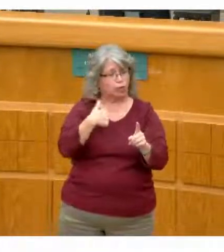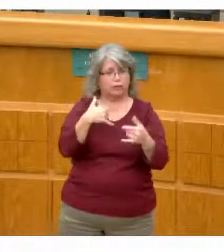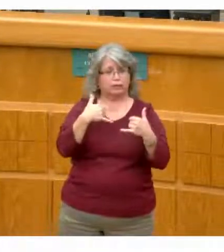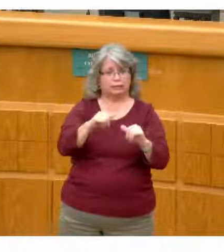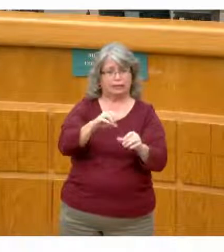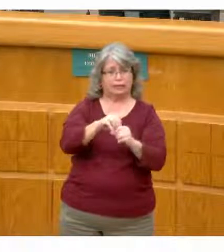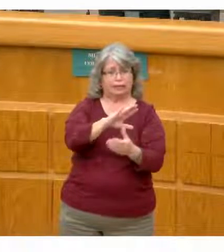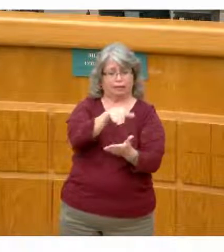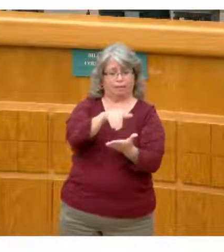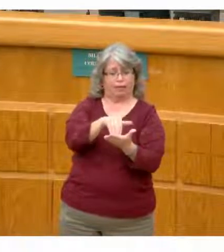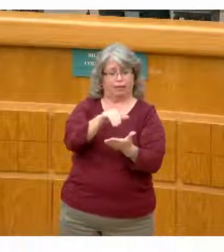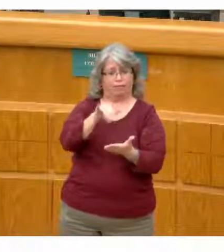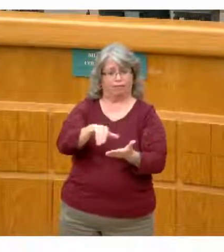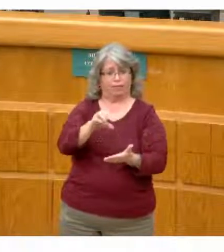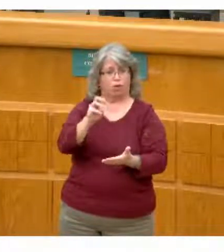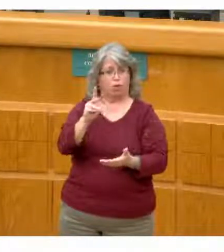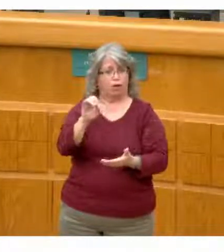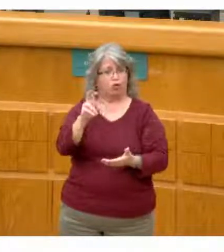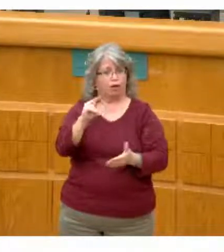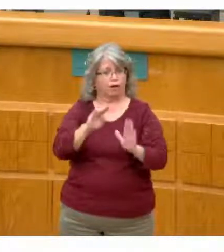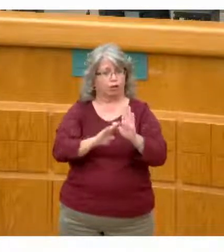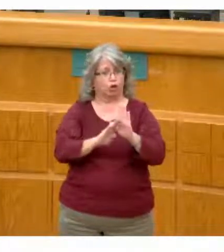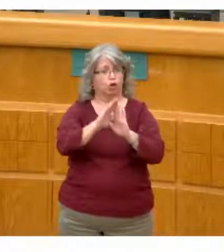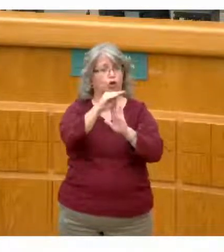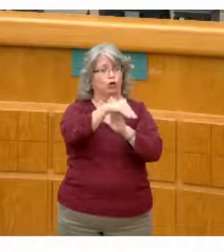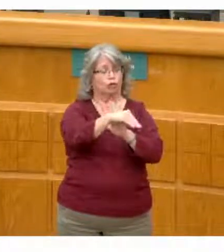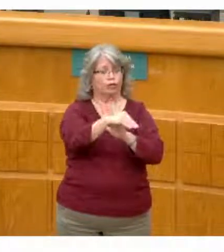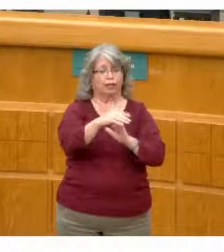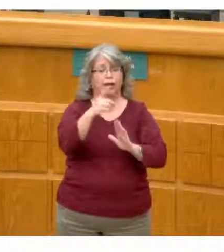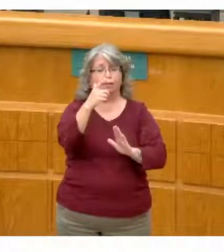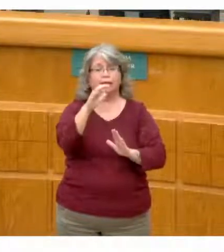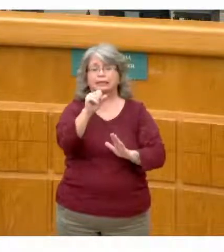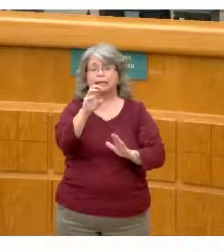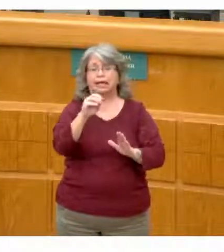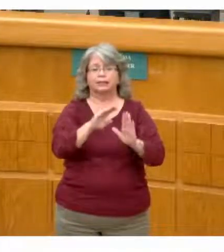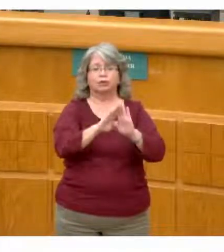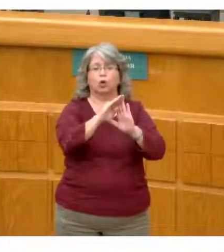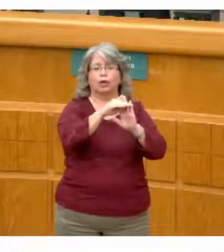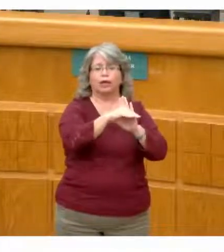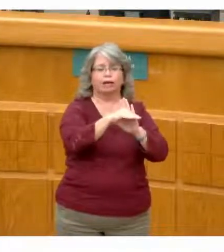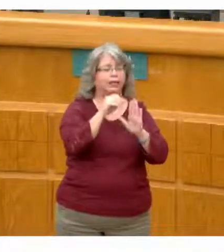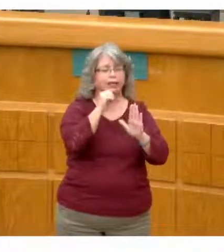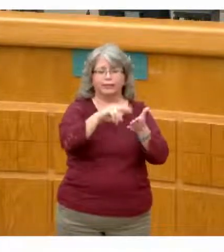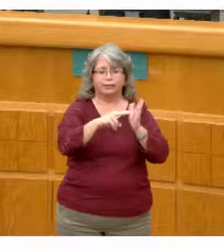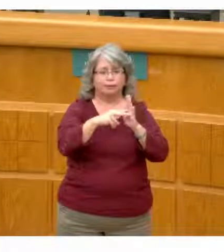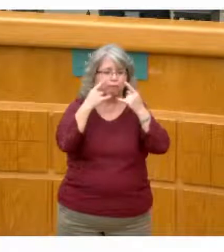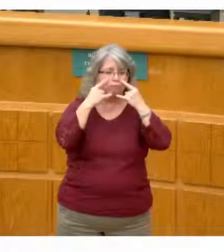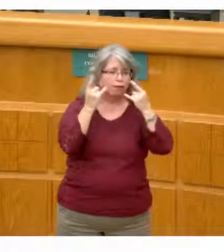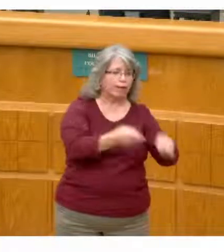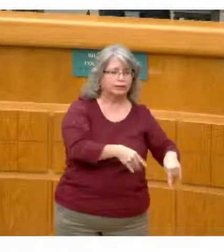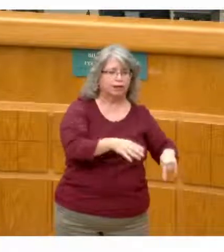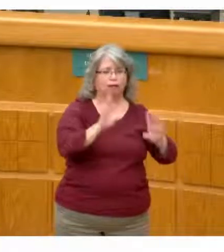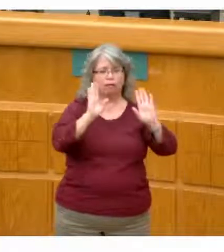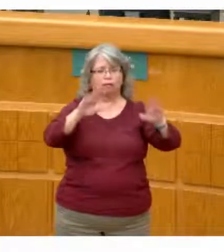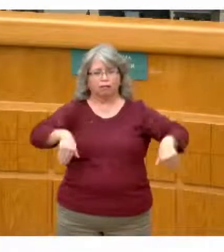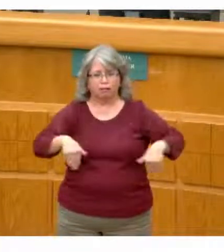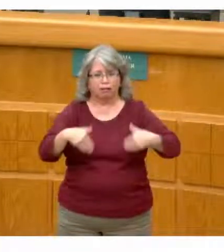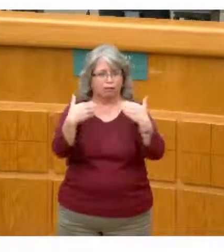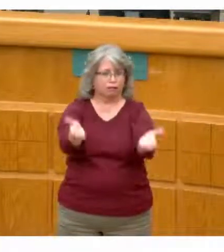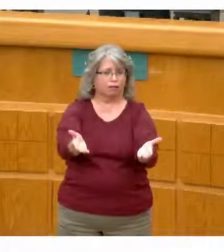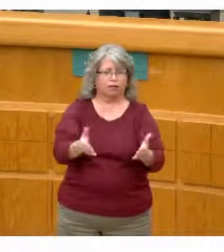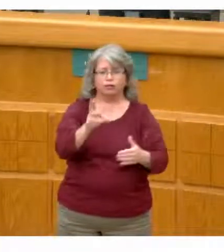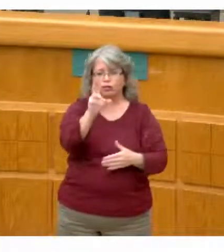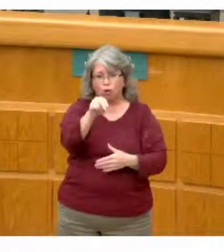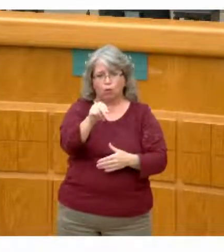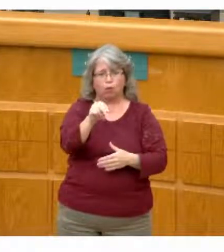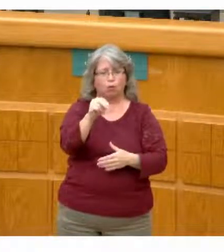sorry, the Omicron curve, and just because the cases are going down doesn't mean, okay, we can take off our masks now and don't worry about it. If we do that, the numbers are